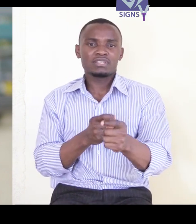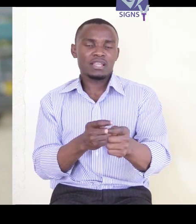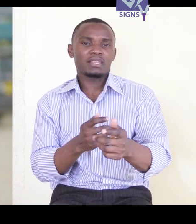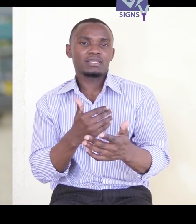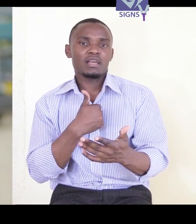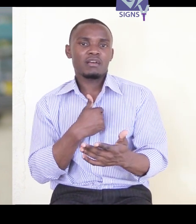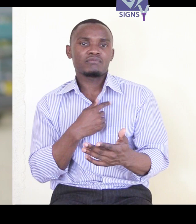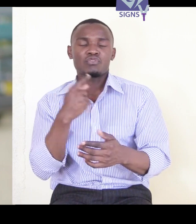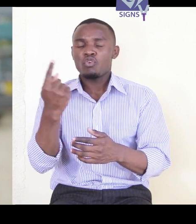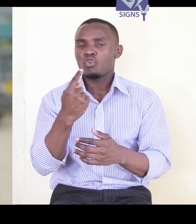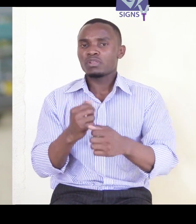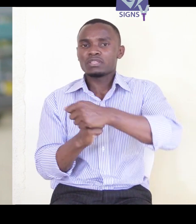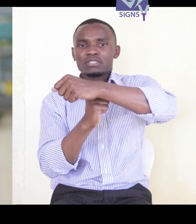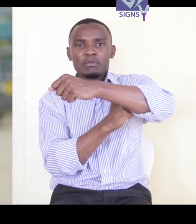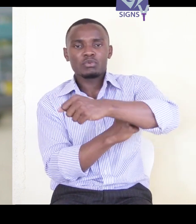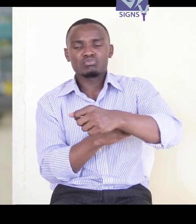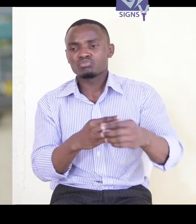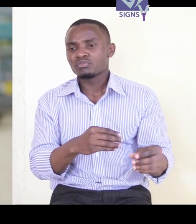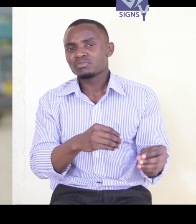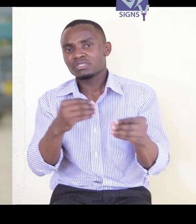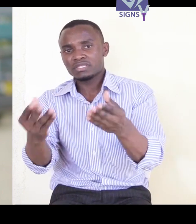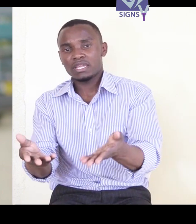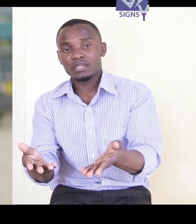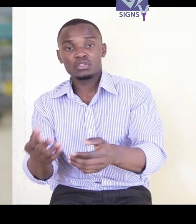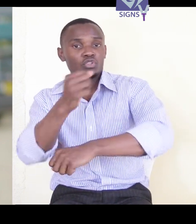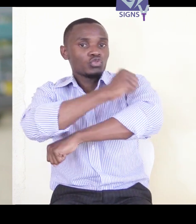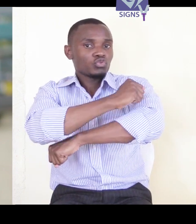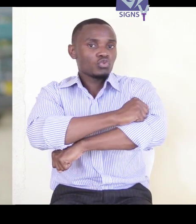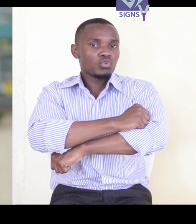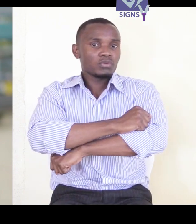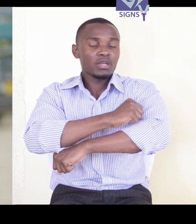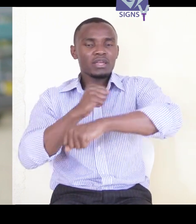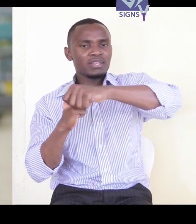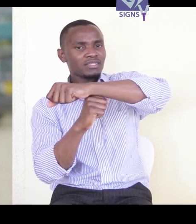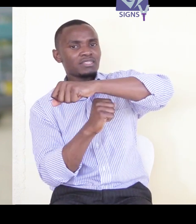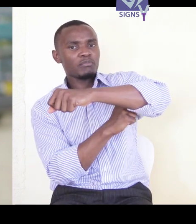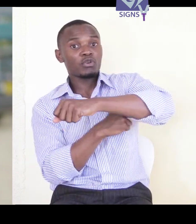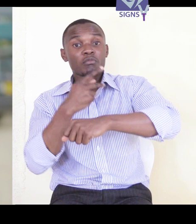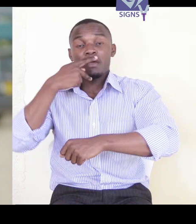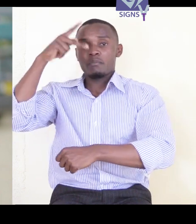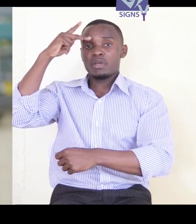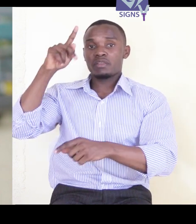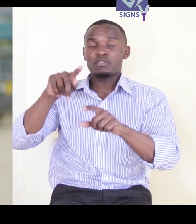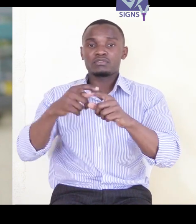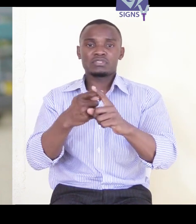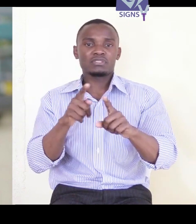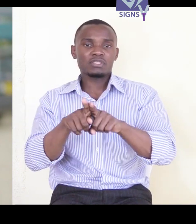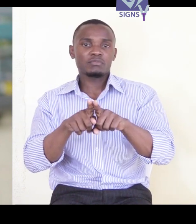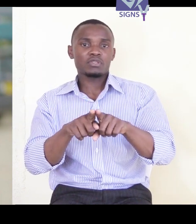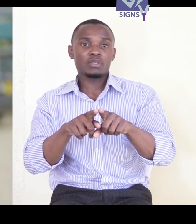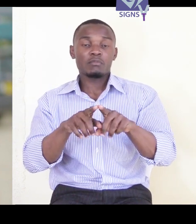their potentials. We only need to support them. So they should be taken to school and given the necessary support by